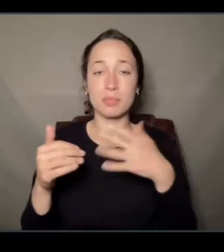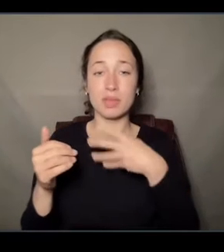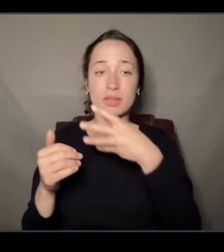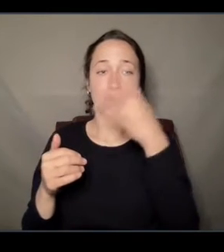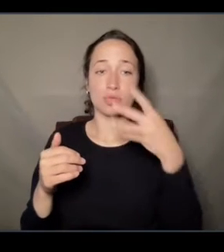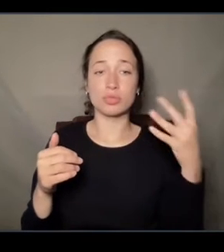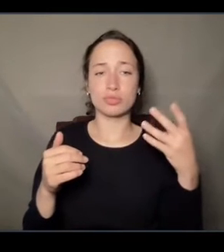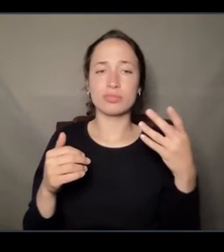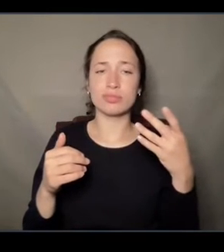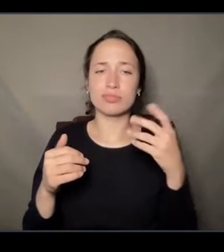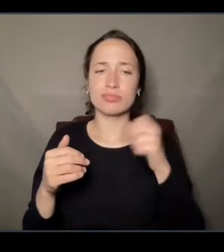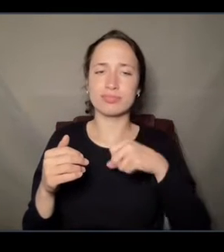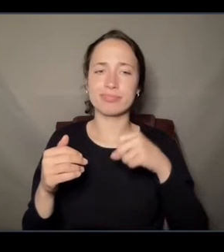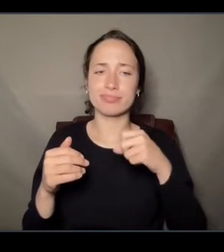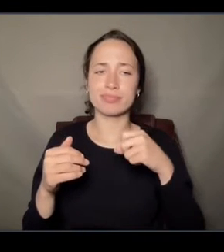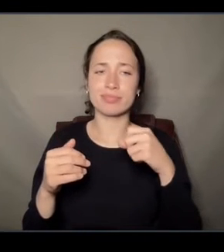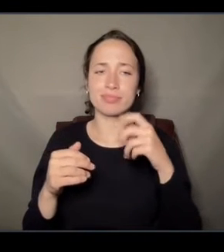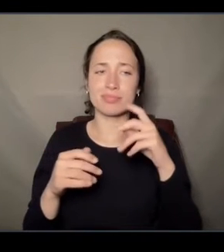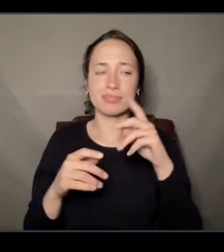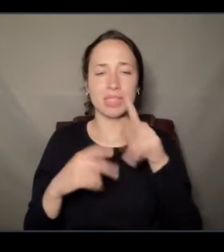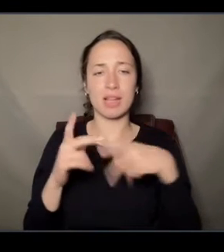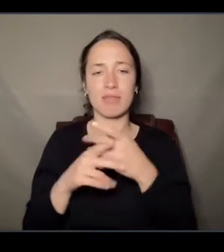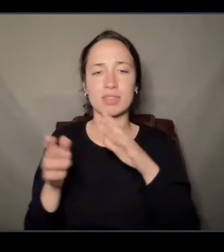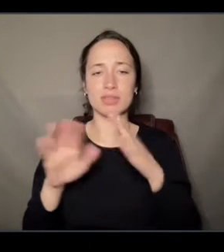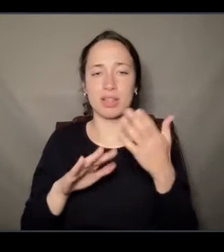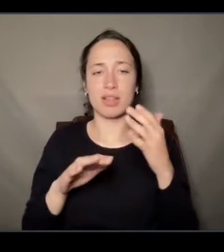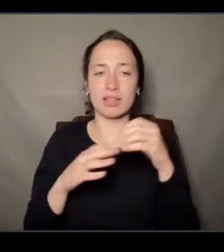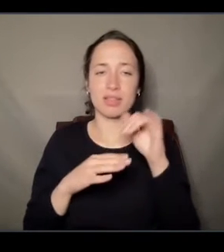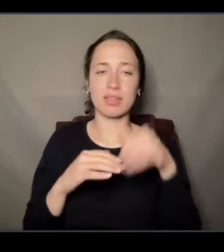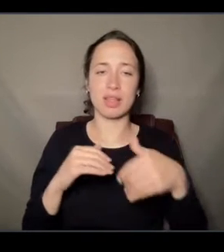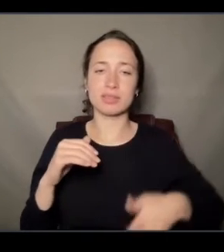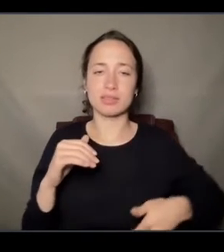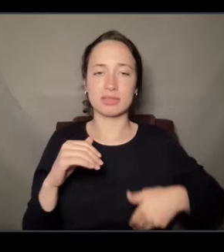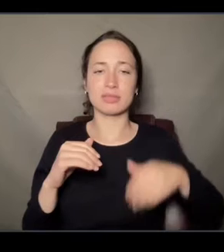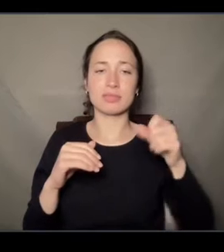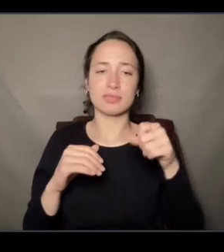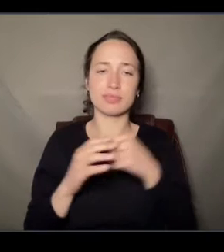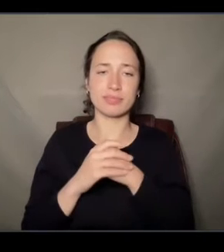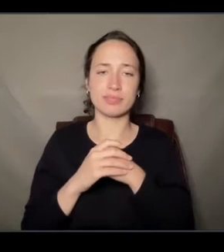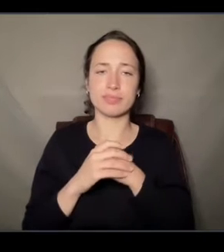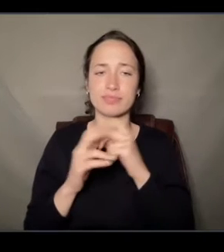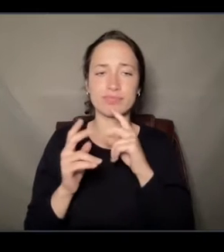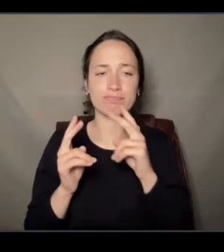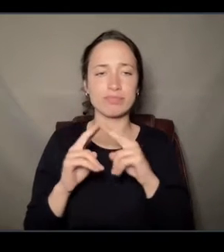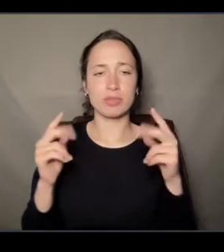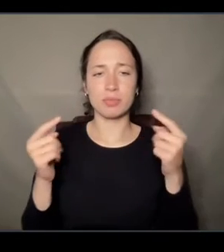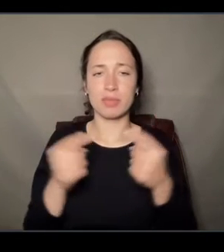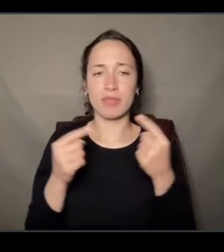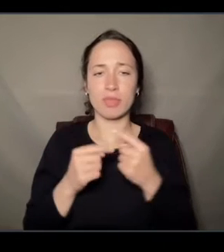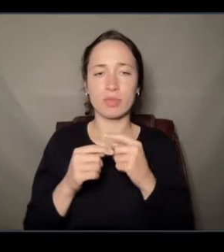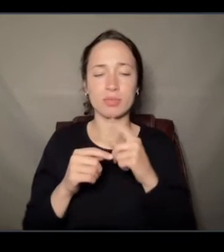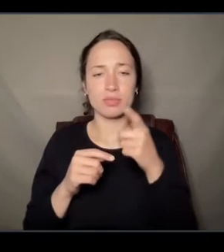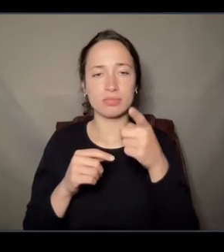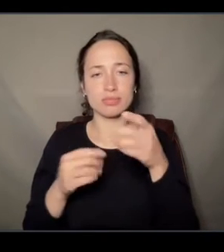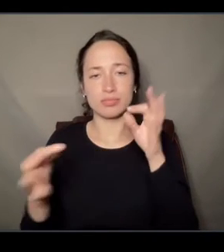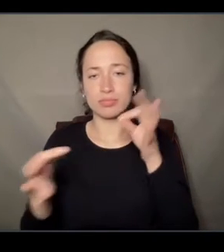So immigration is surely a kind of death in that sense, which is very painful, which you